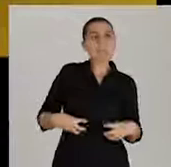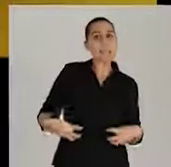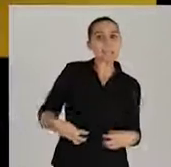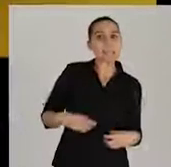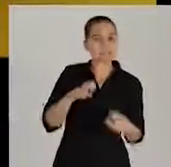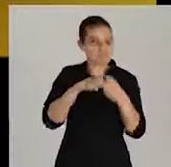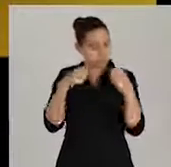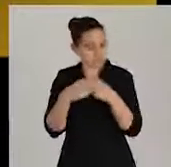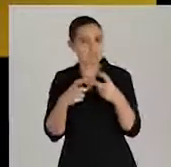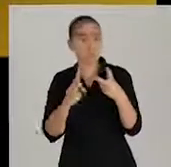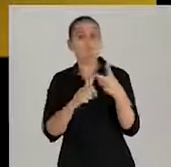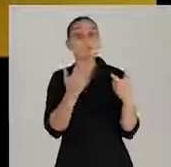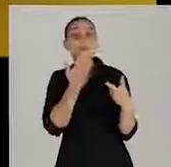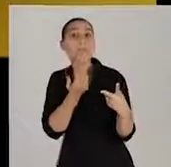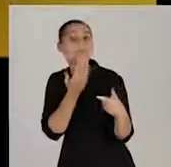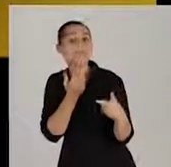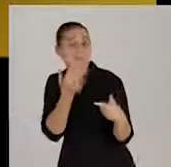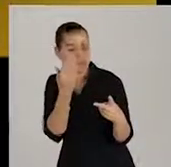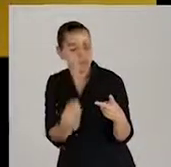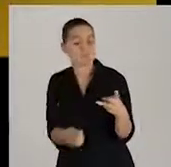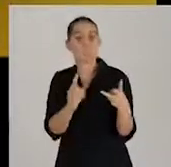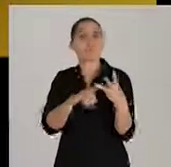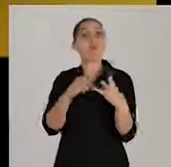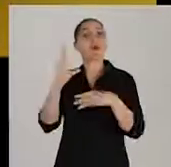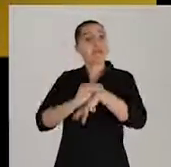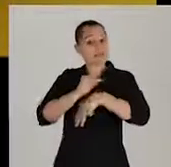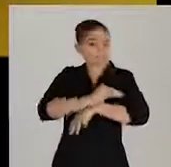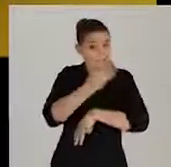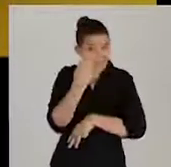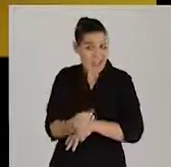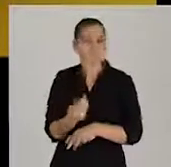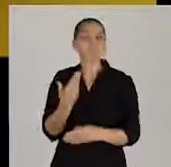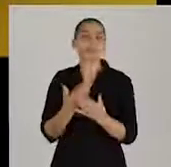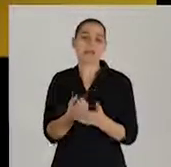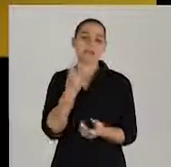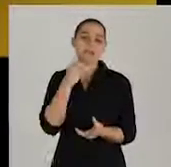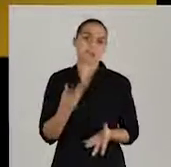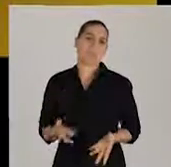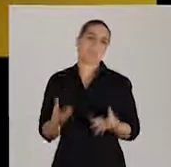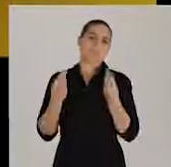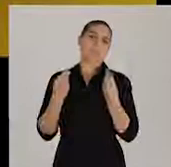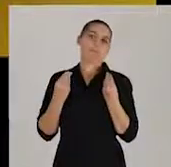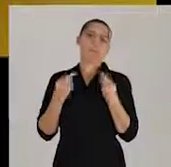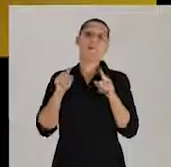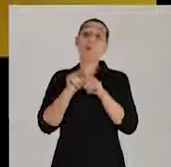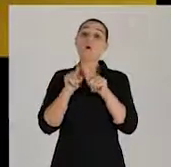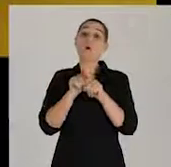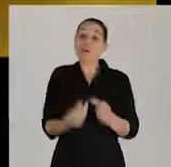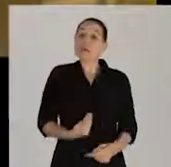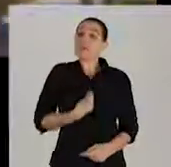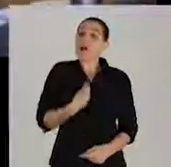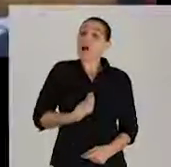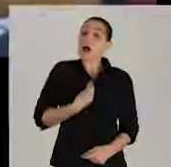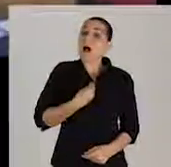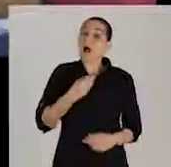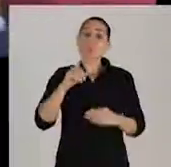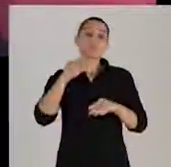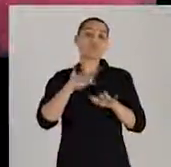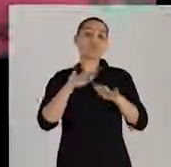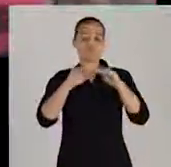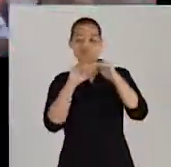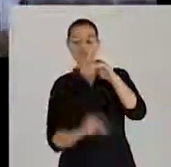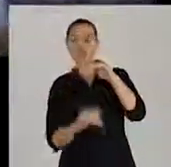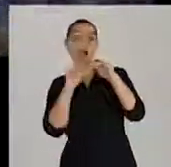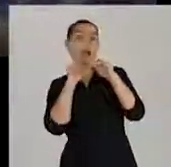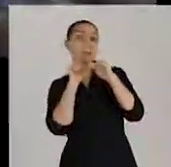taking immunosuppressive medications like steroids or chemotherapy, and children under the age of 5. Who is most